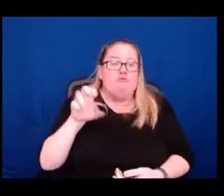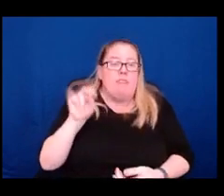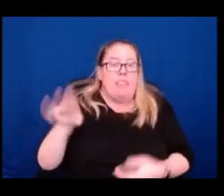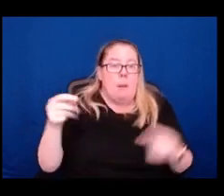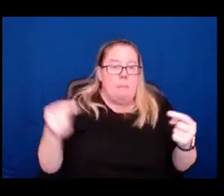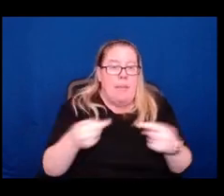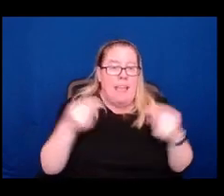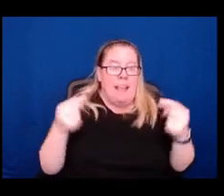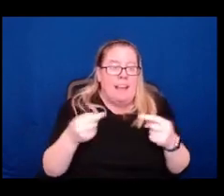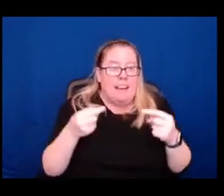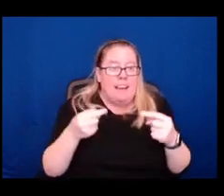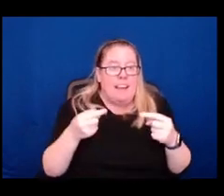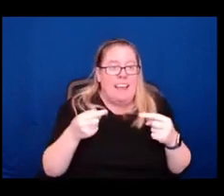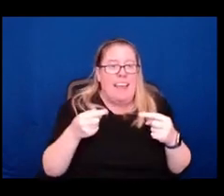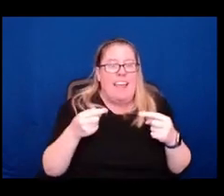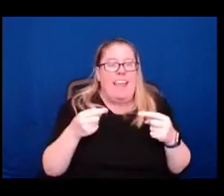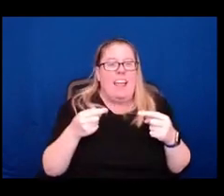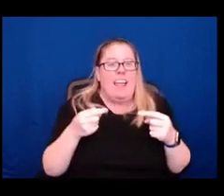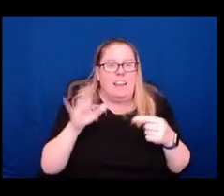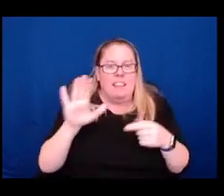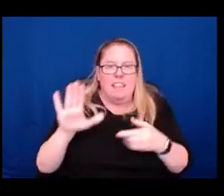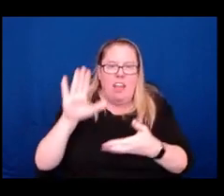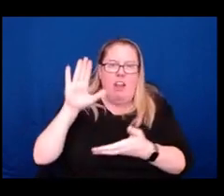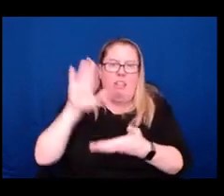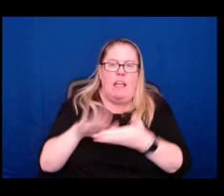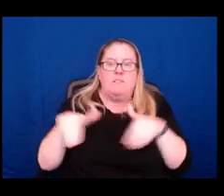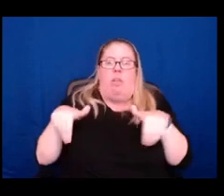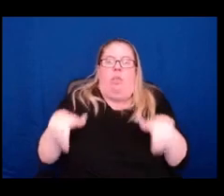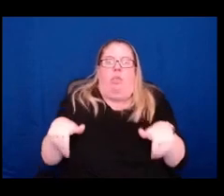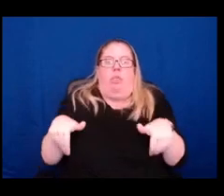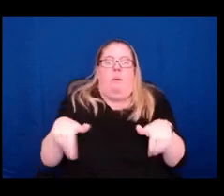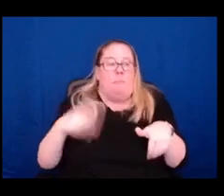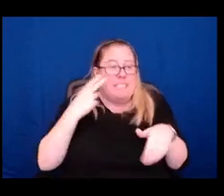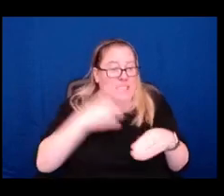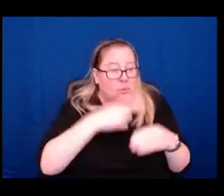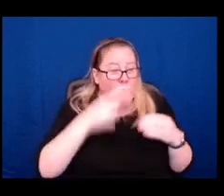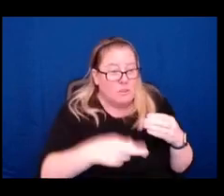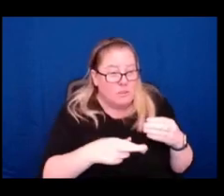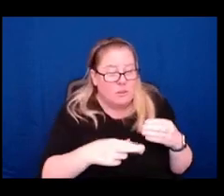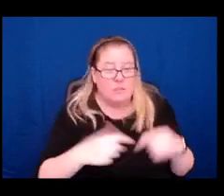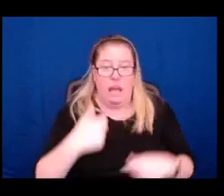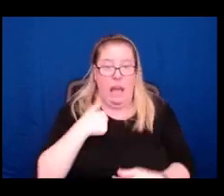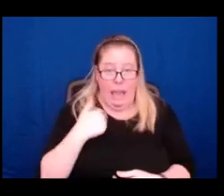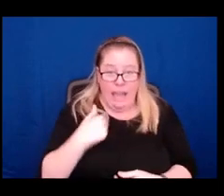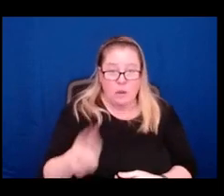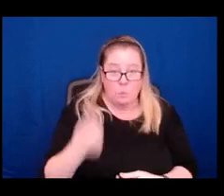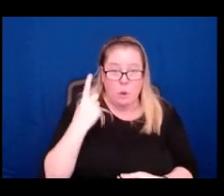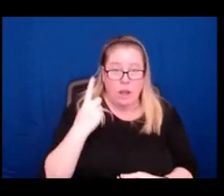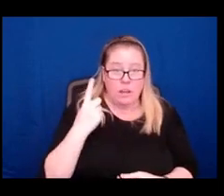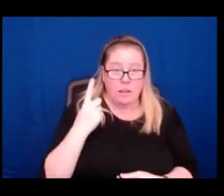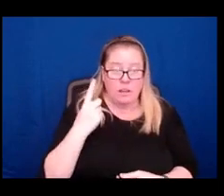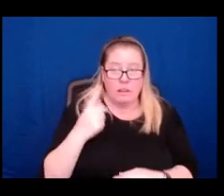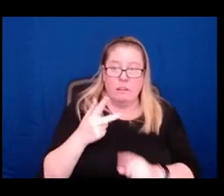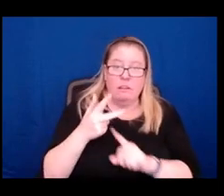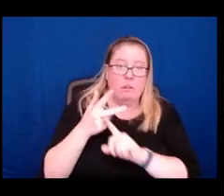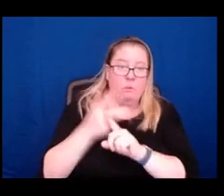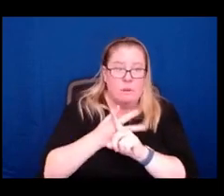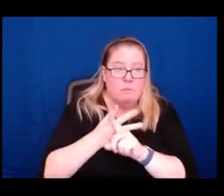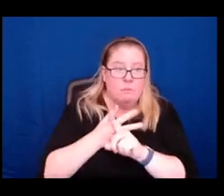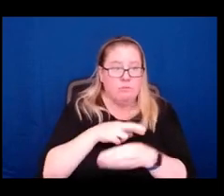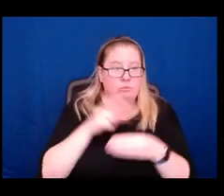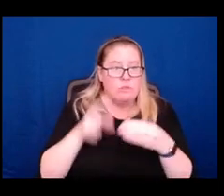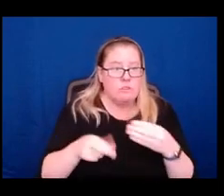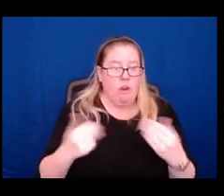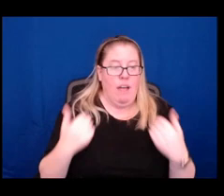their pain, and they're losing less productivity and seeing outstanding results. I myself had a myomectomy, and in